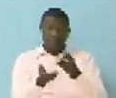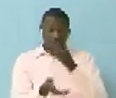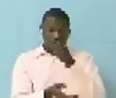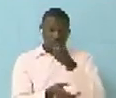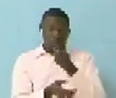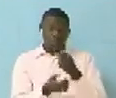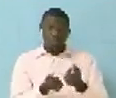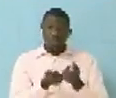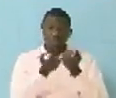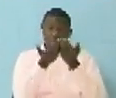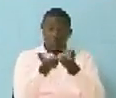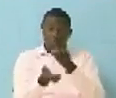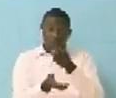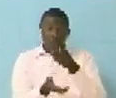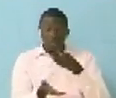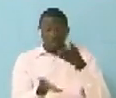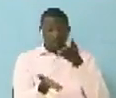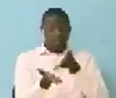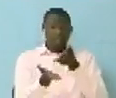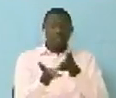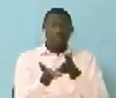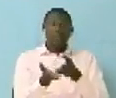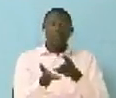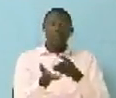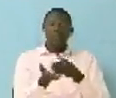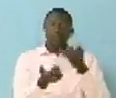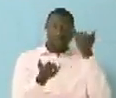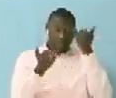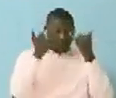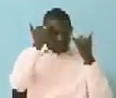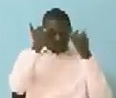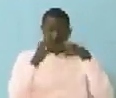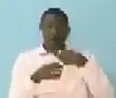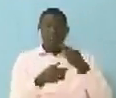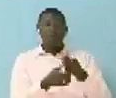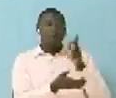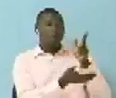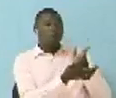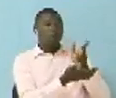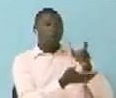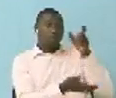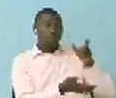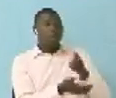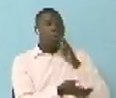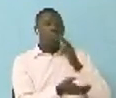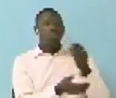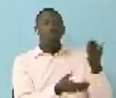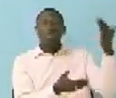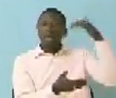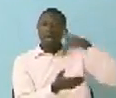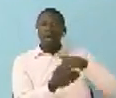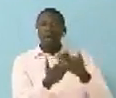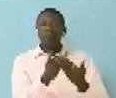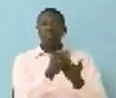this is the allegation or the suggestion of the witnesses who appeared before the commission.